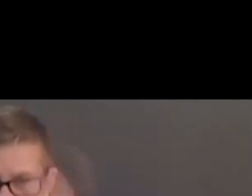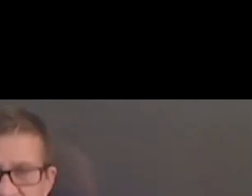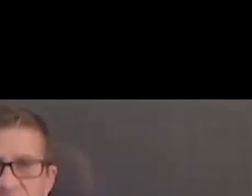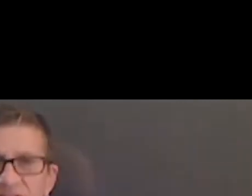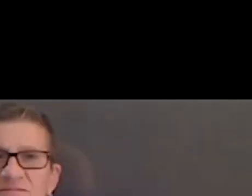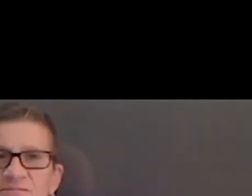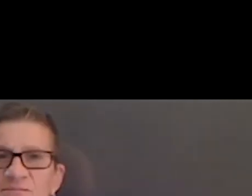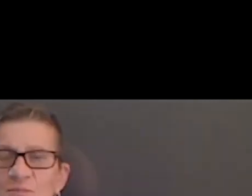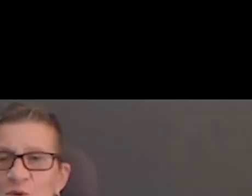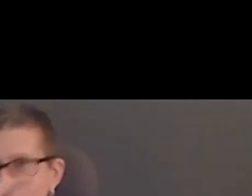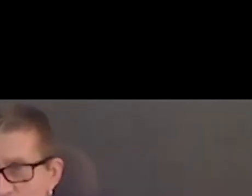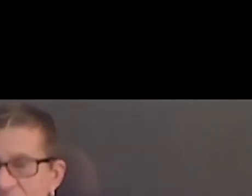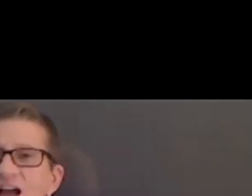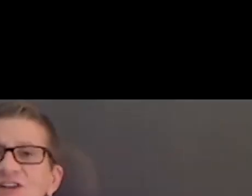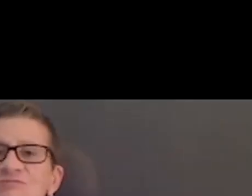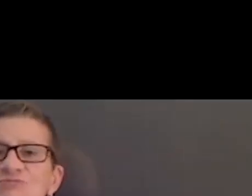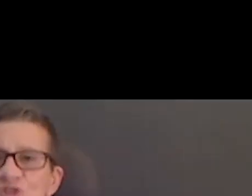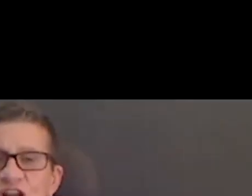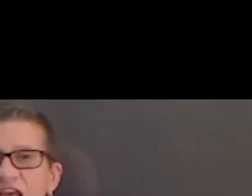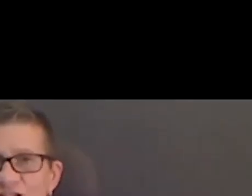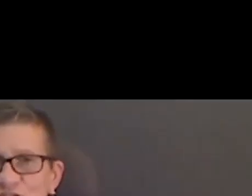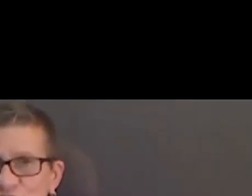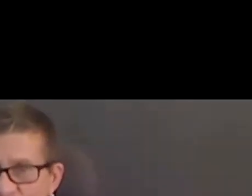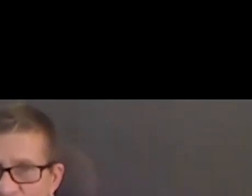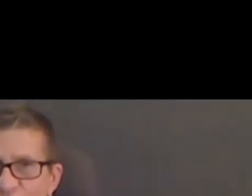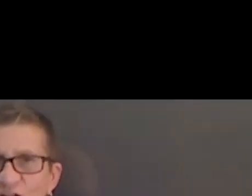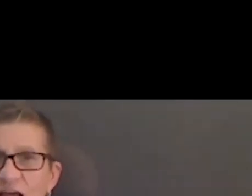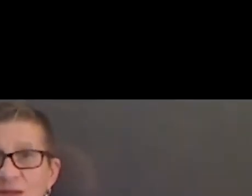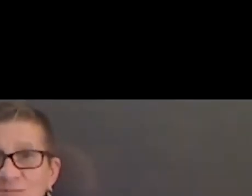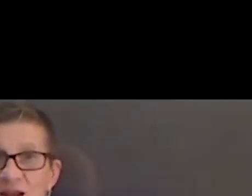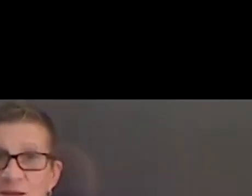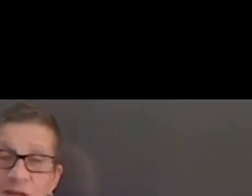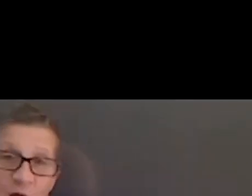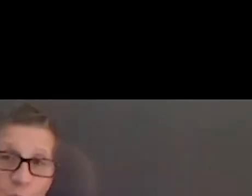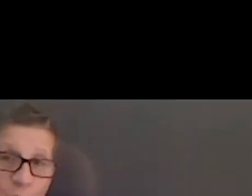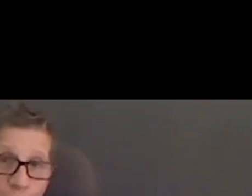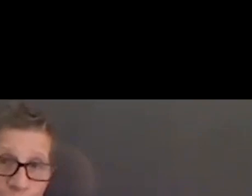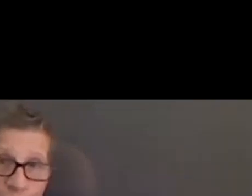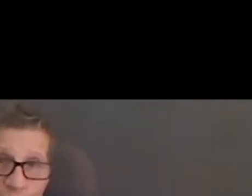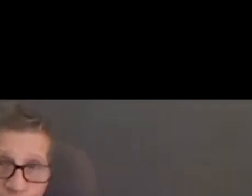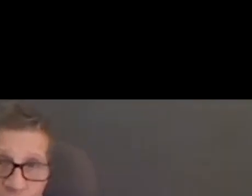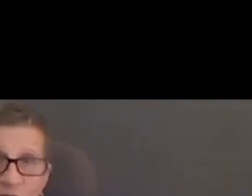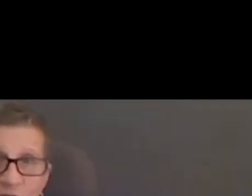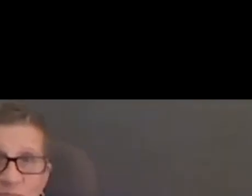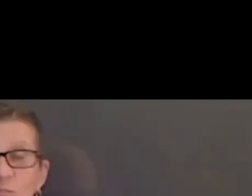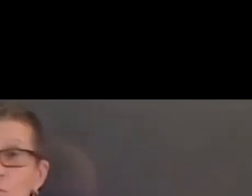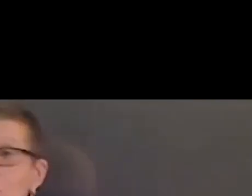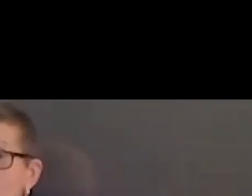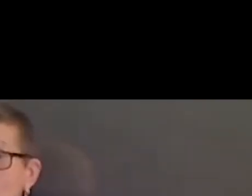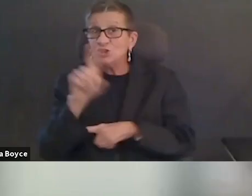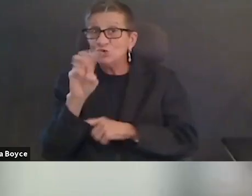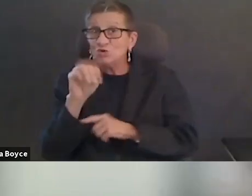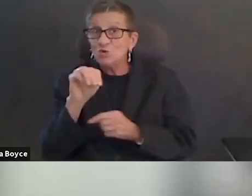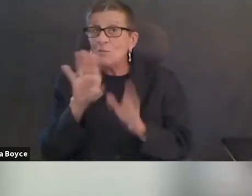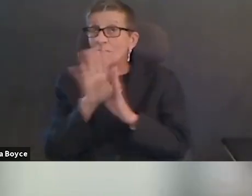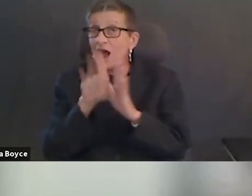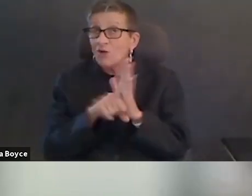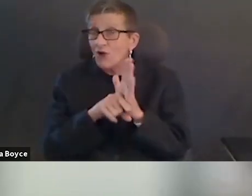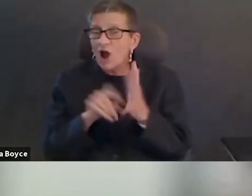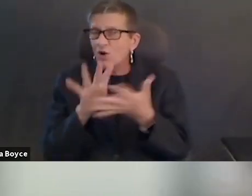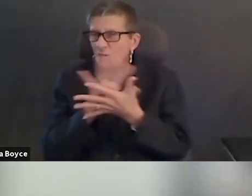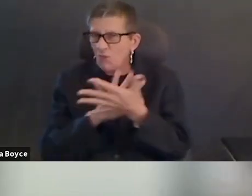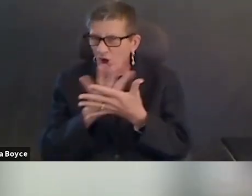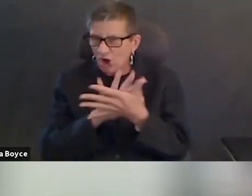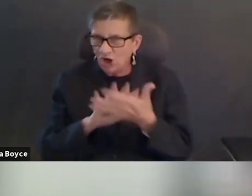a black turtleneck sweater, and I am sitting in my home office, but the Zoom background is blurred.